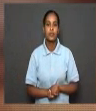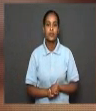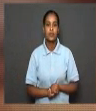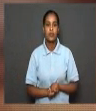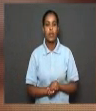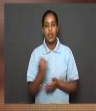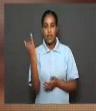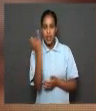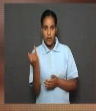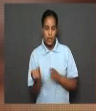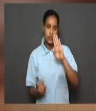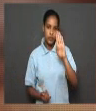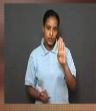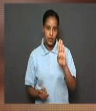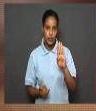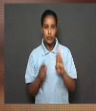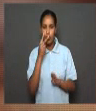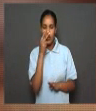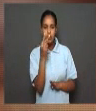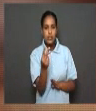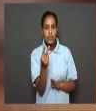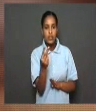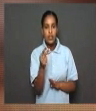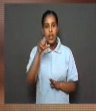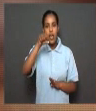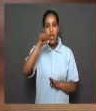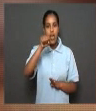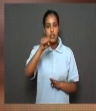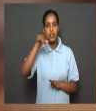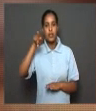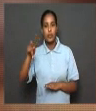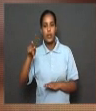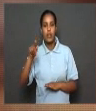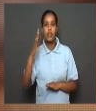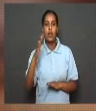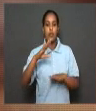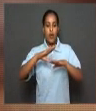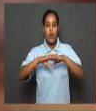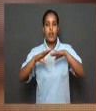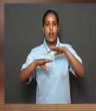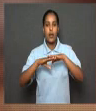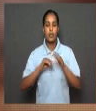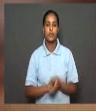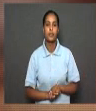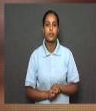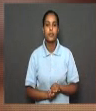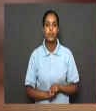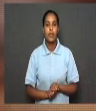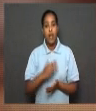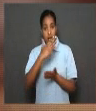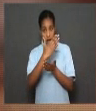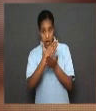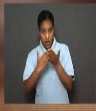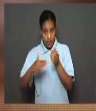In image B, you can see the sp type overlap. The